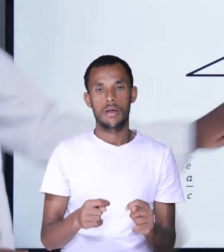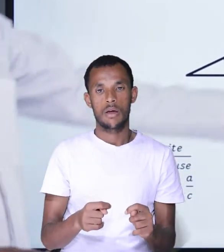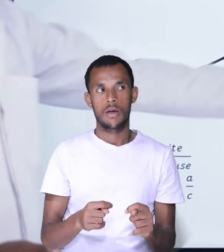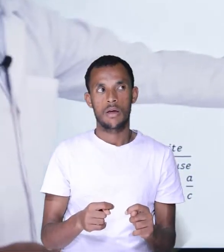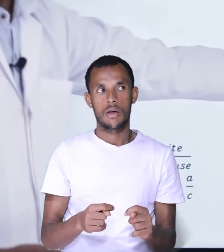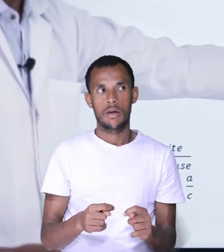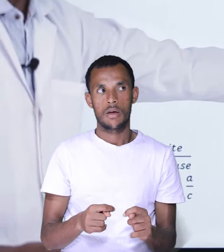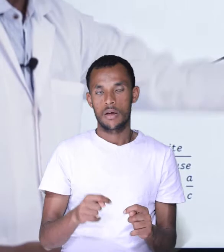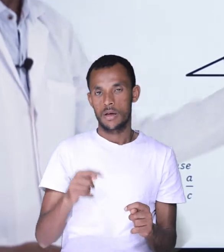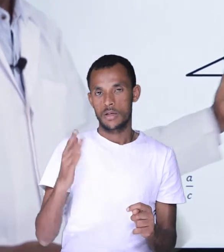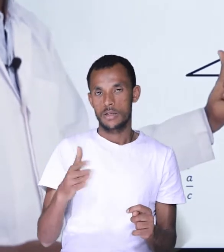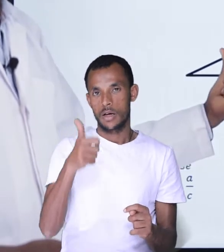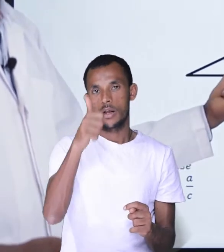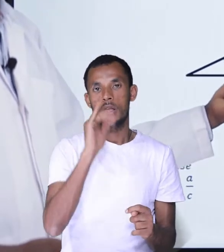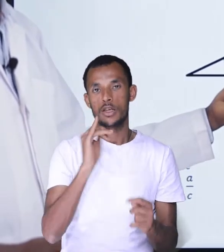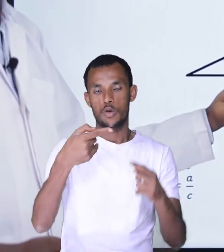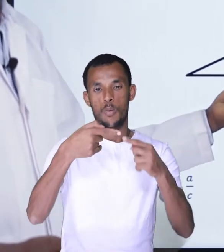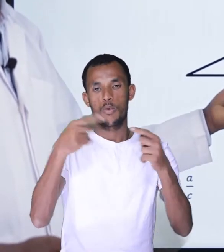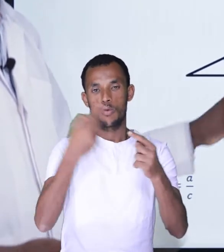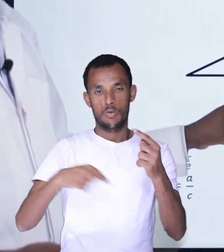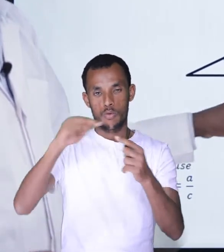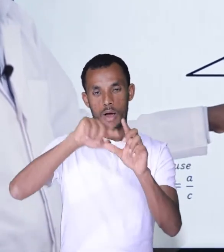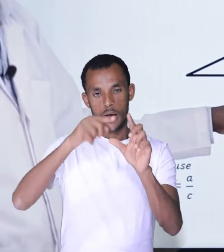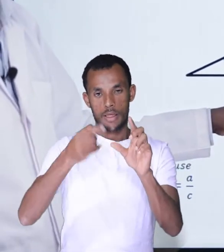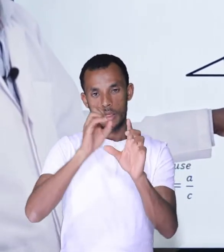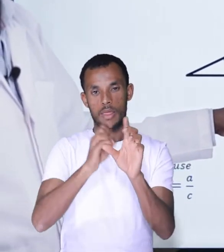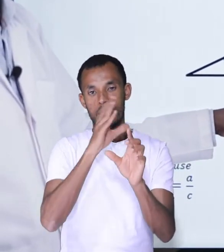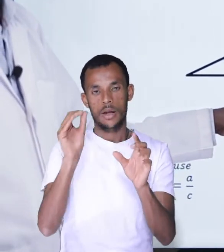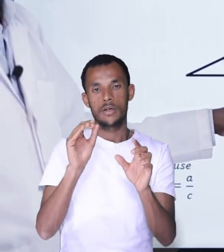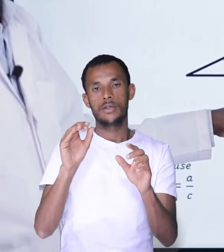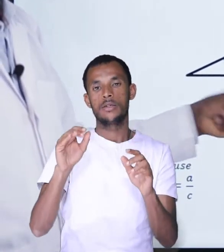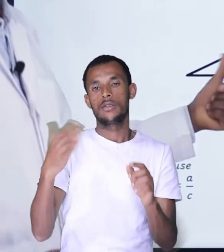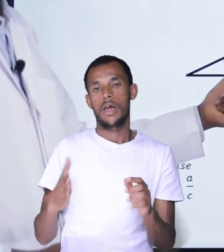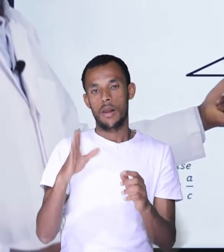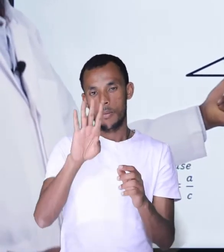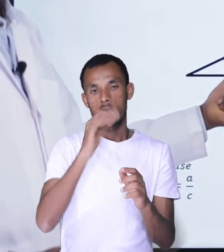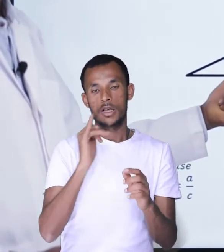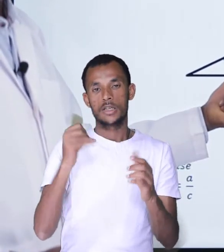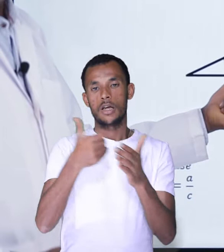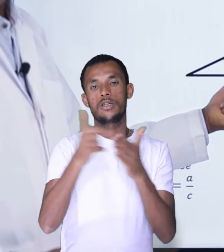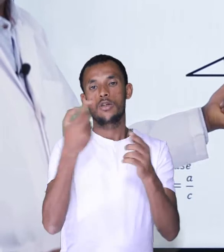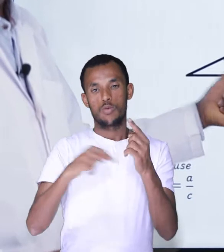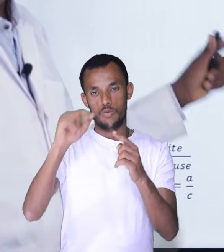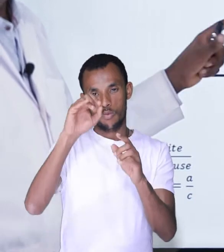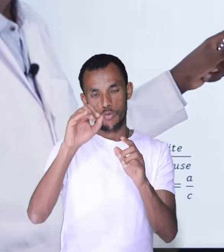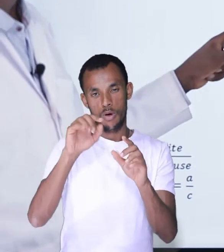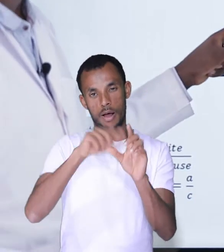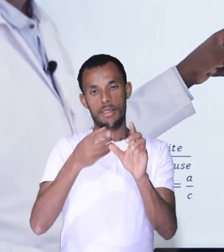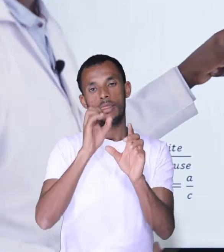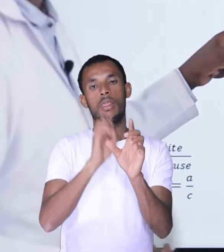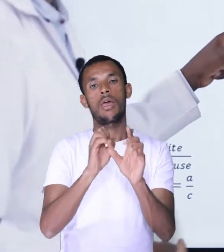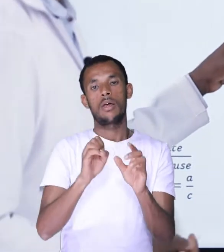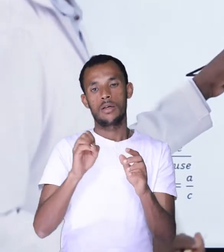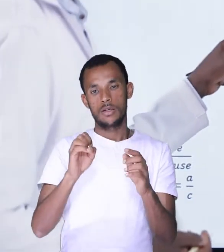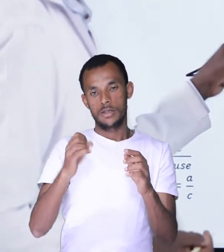triangle. Side A is opposite to angle theta, and side B is adjacent to angle theta, and